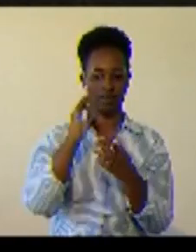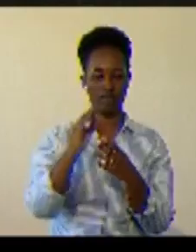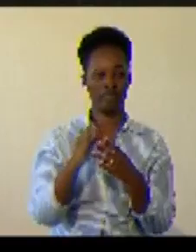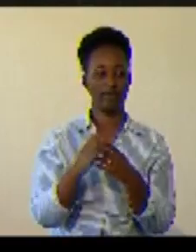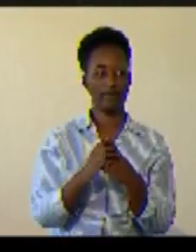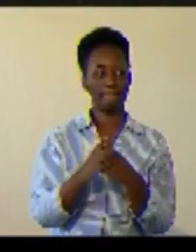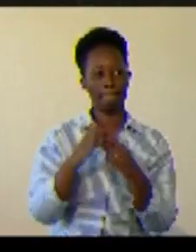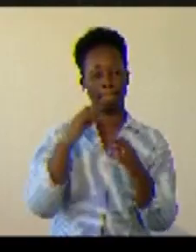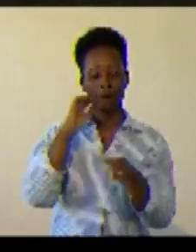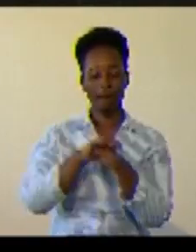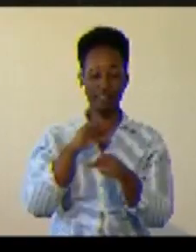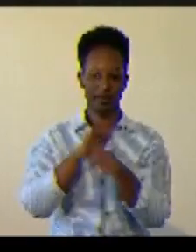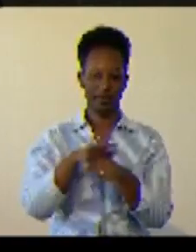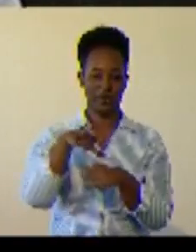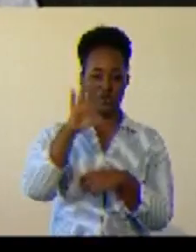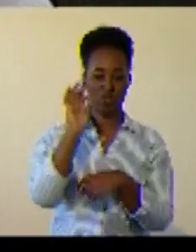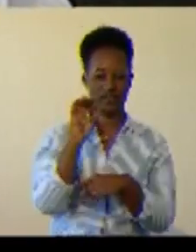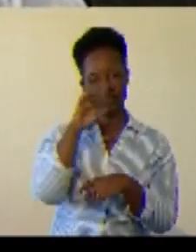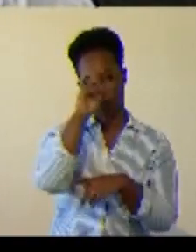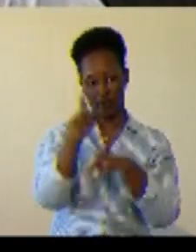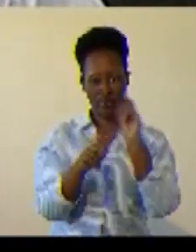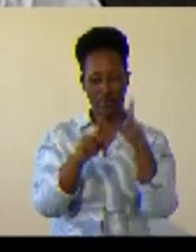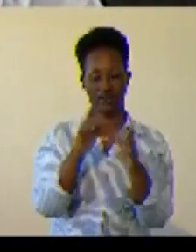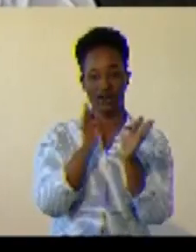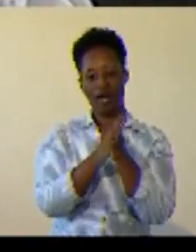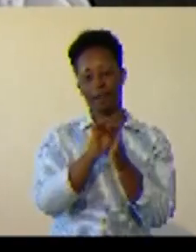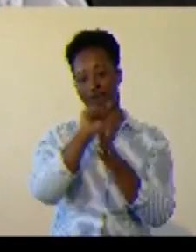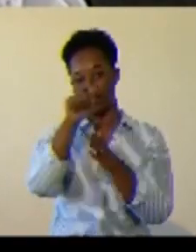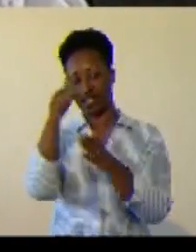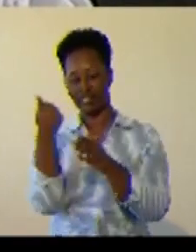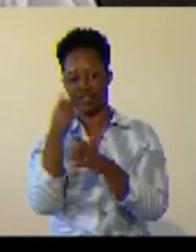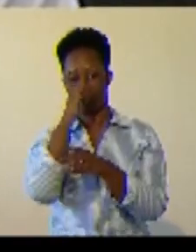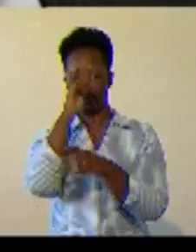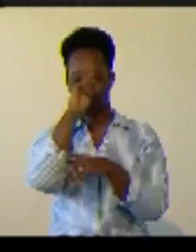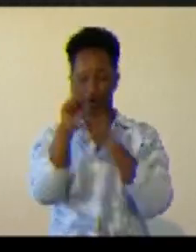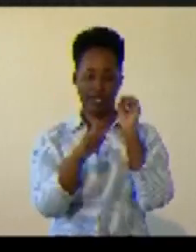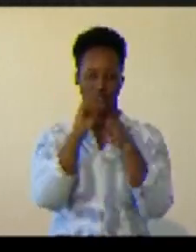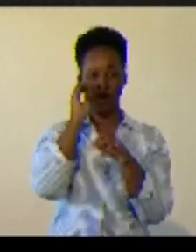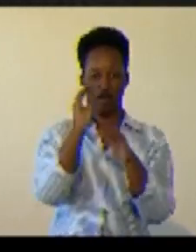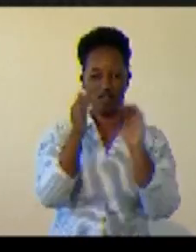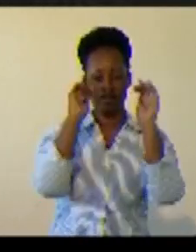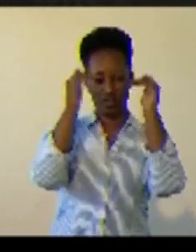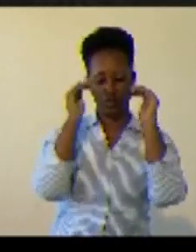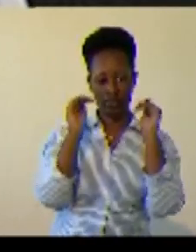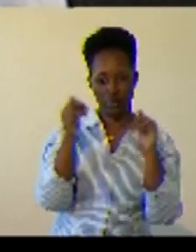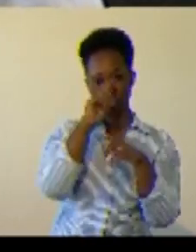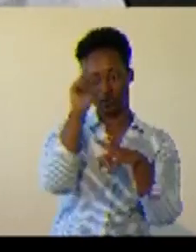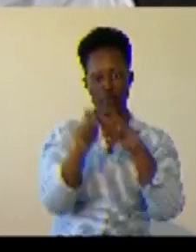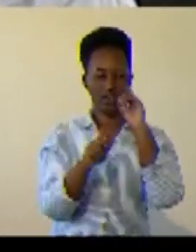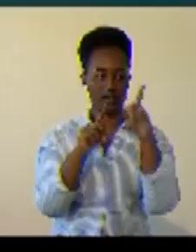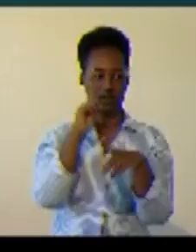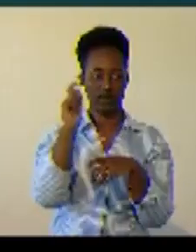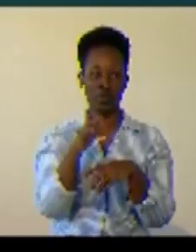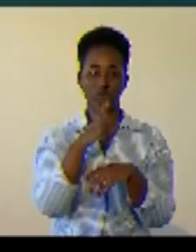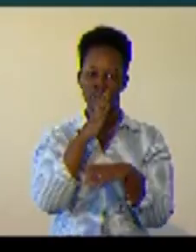choice questions and another part of the structured questions. So without delaying, let us start with